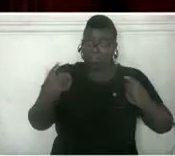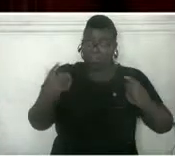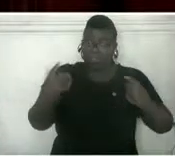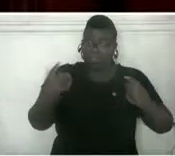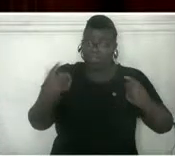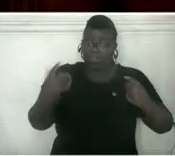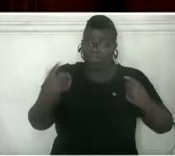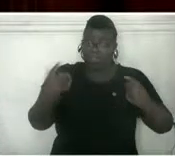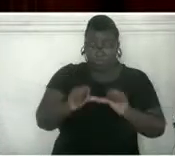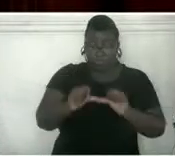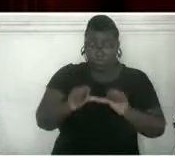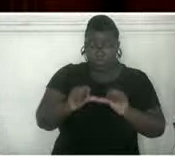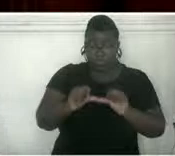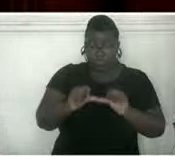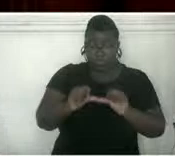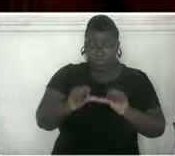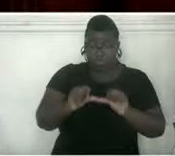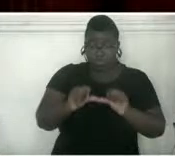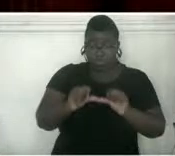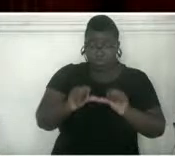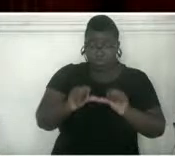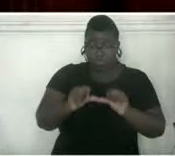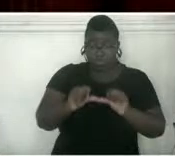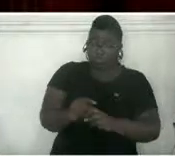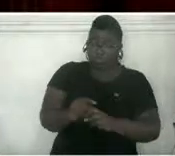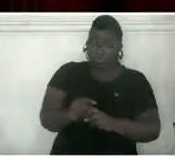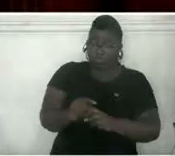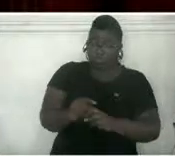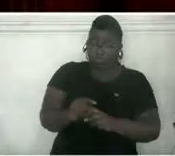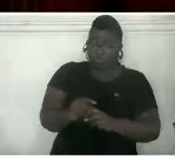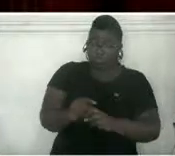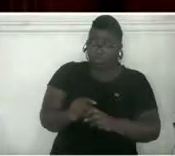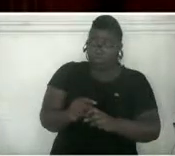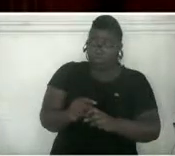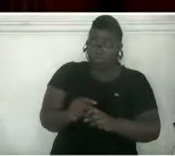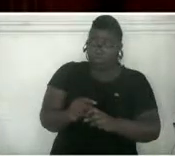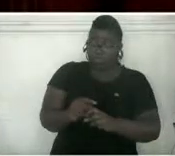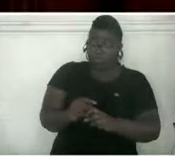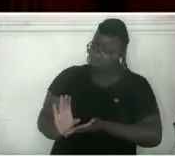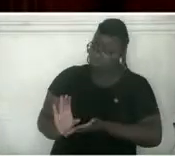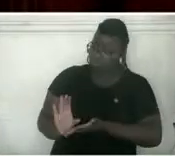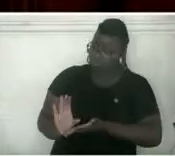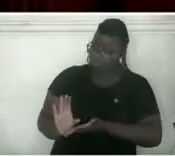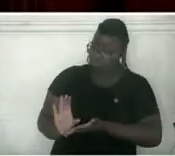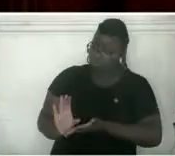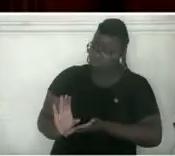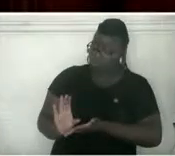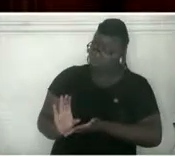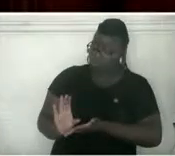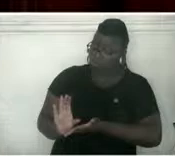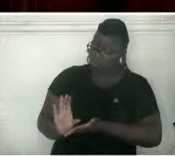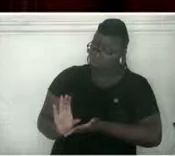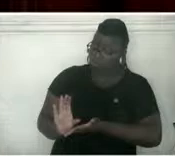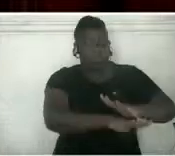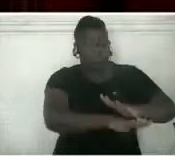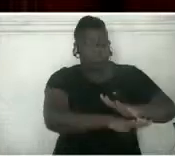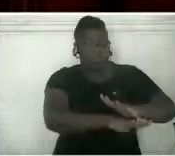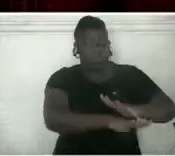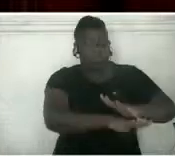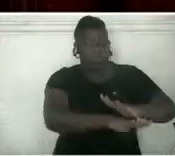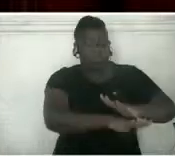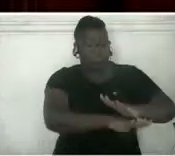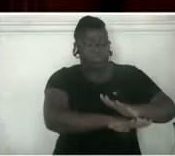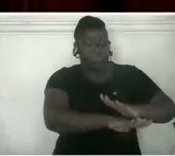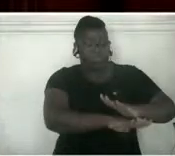our efficiencies, ensuring that we redirect funds to the delivery of basic services. We